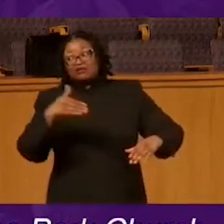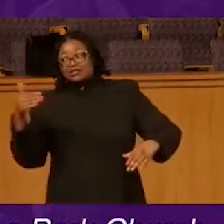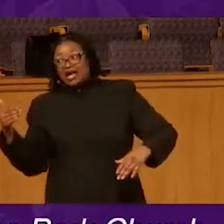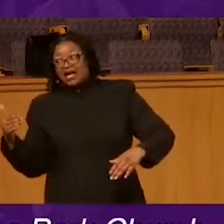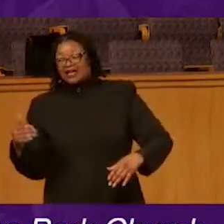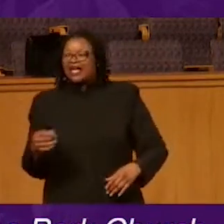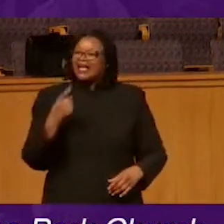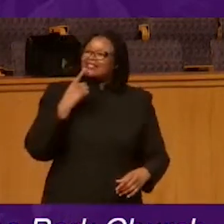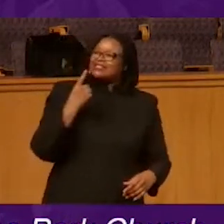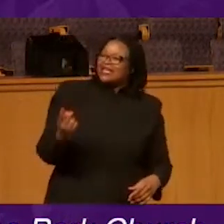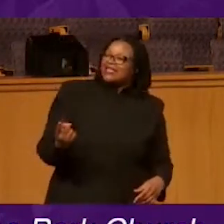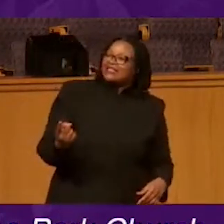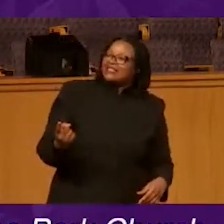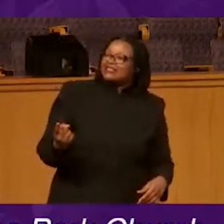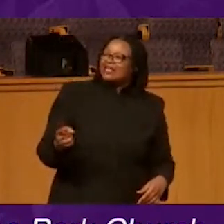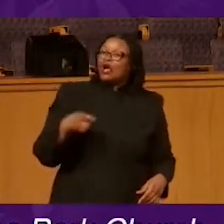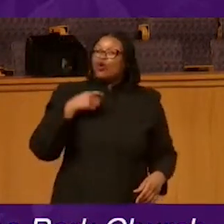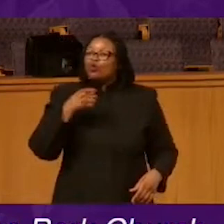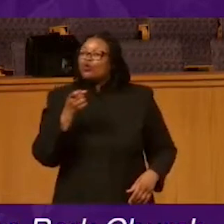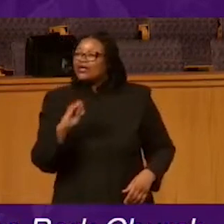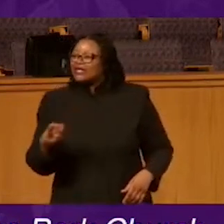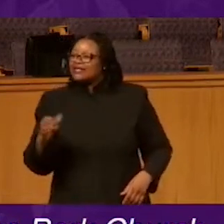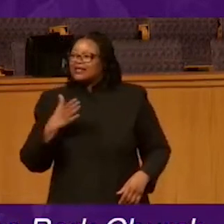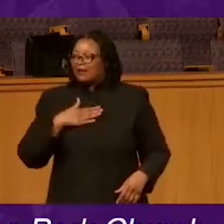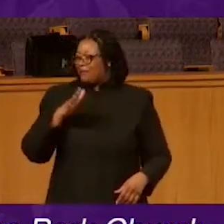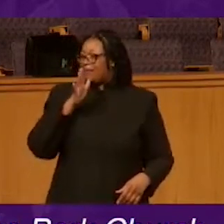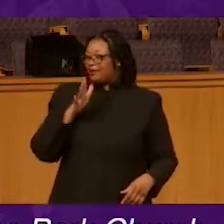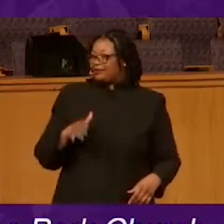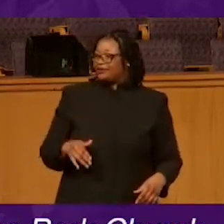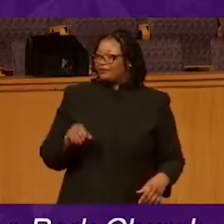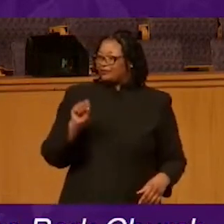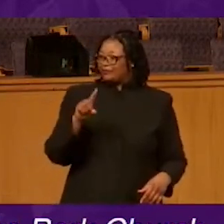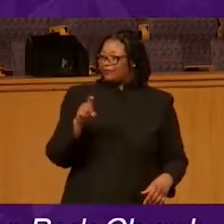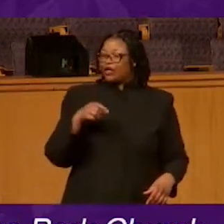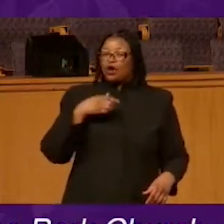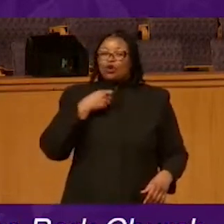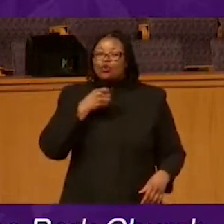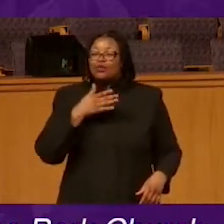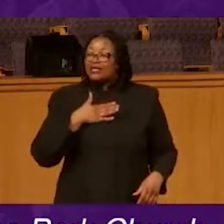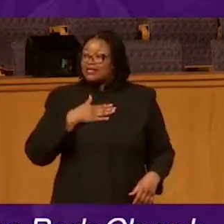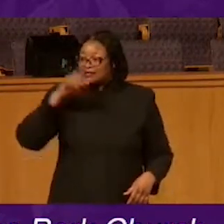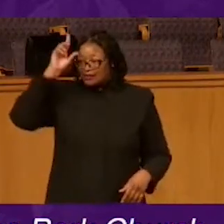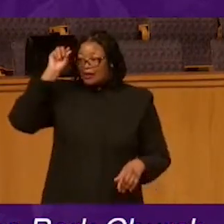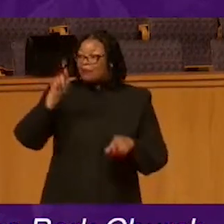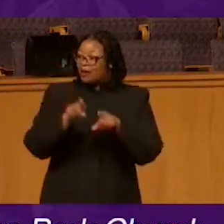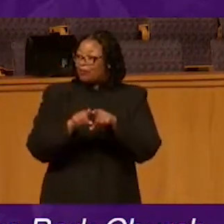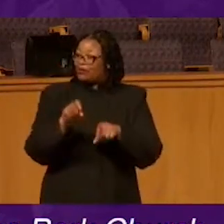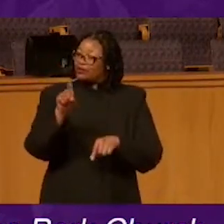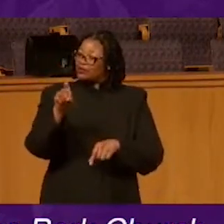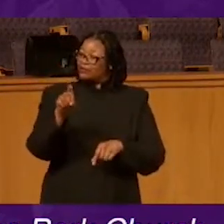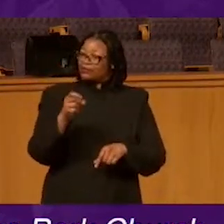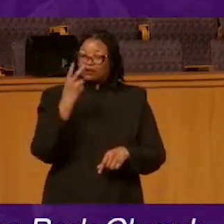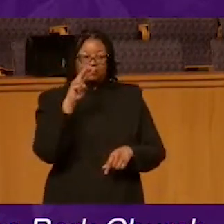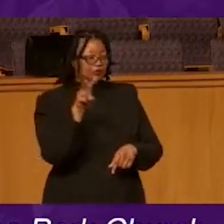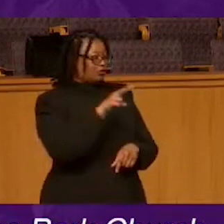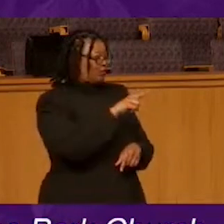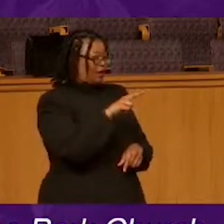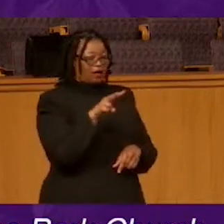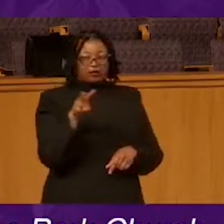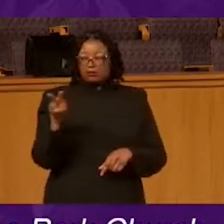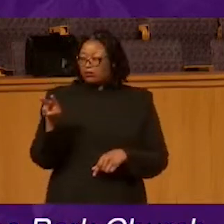And then he says, "Who is my mother? Who is my brothers?" And he looks around at those